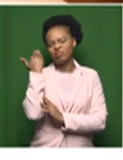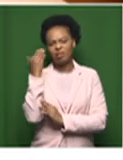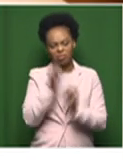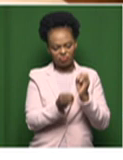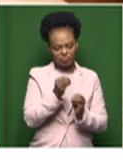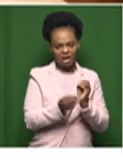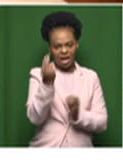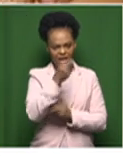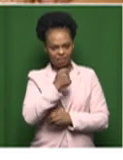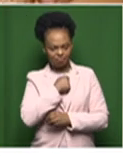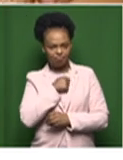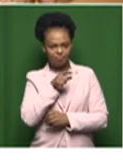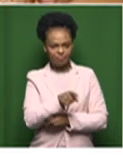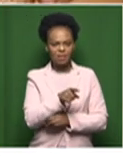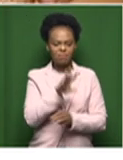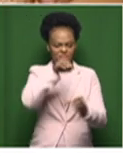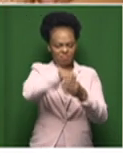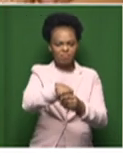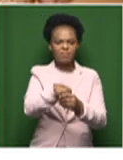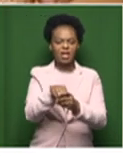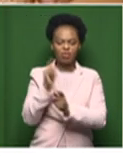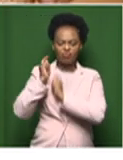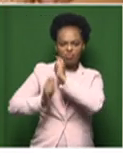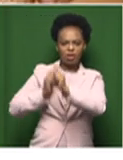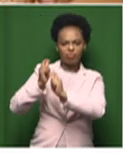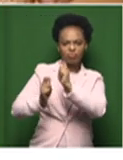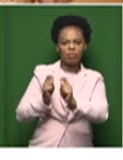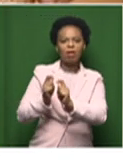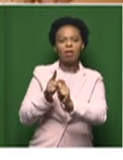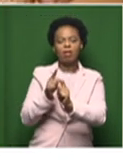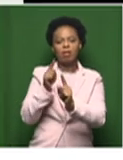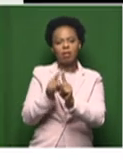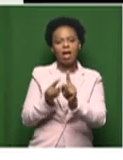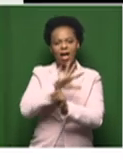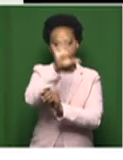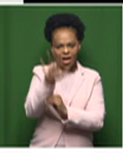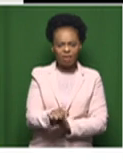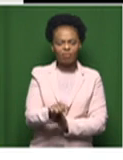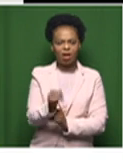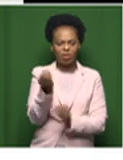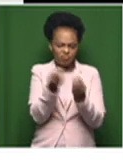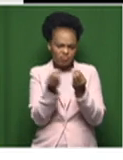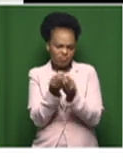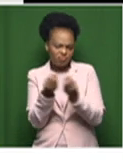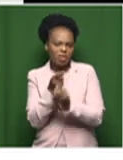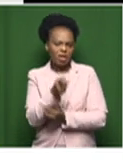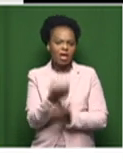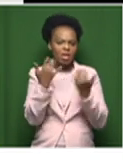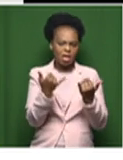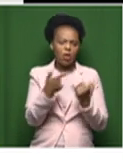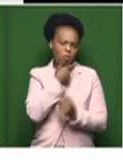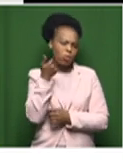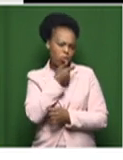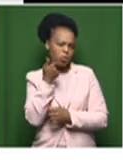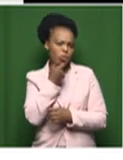which is inspired by traditional African hairstyles. I think soon it's going to be on its way